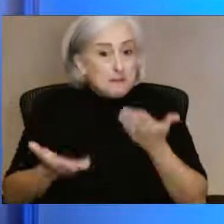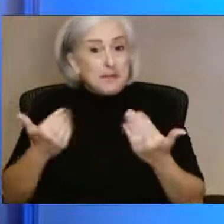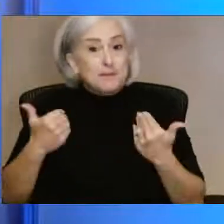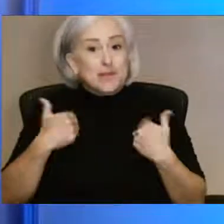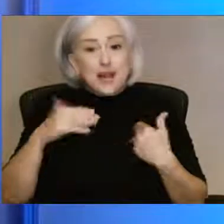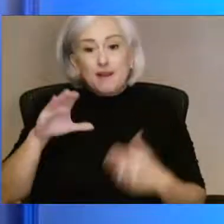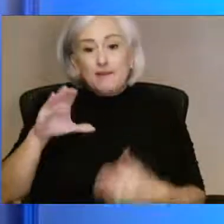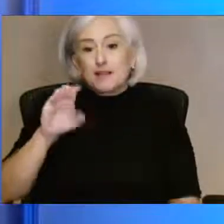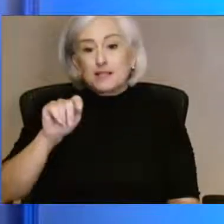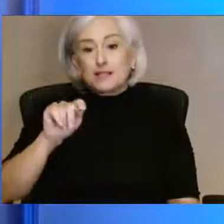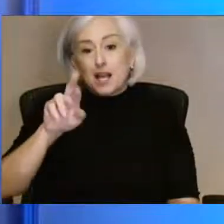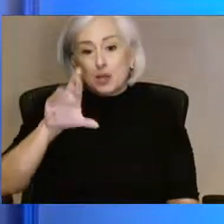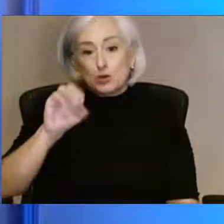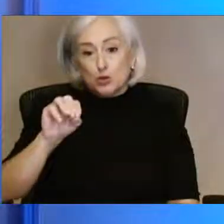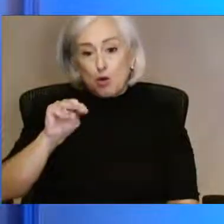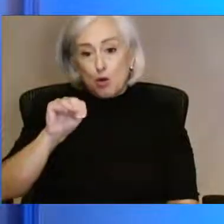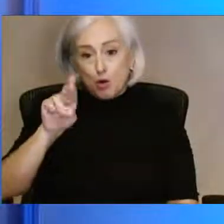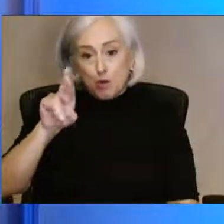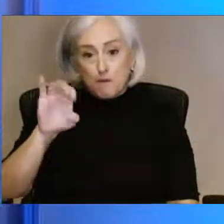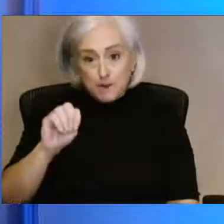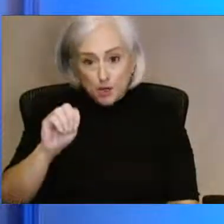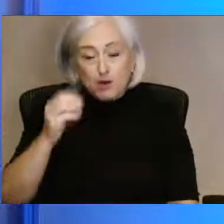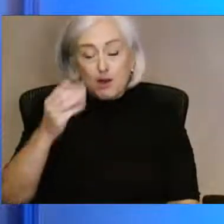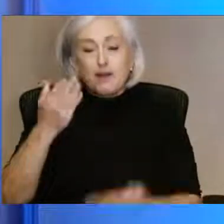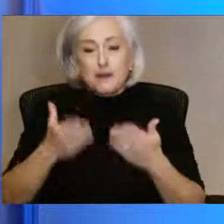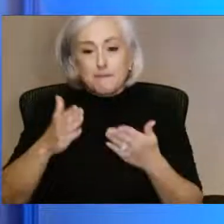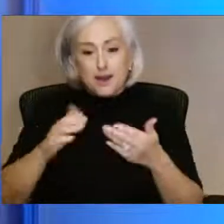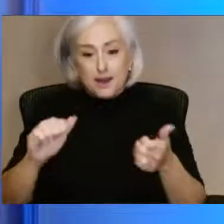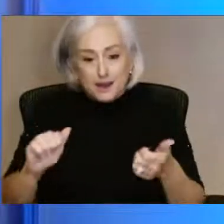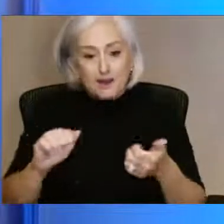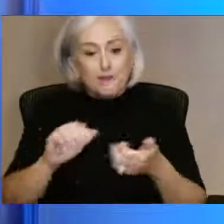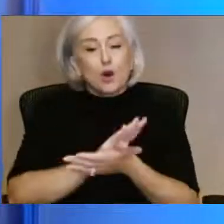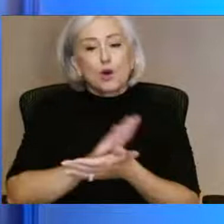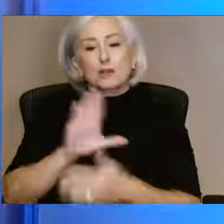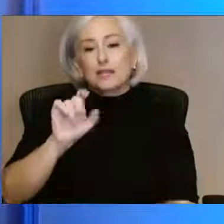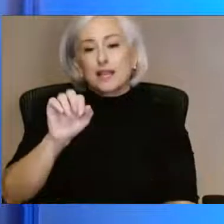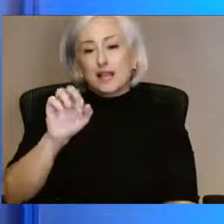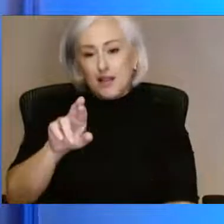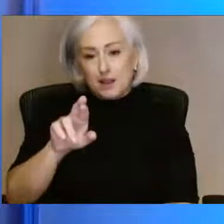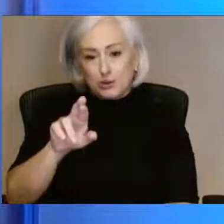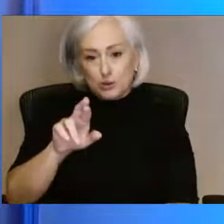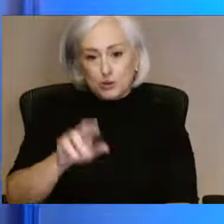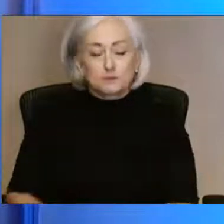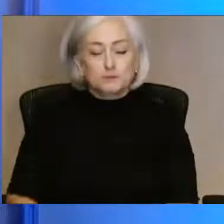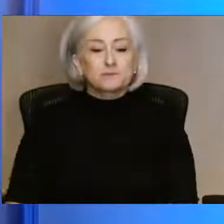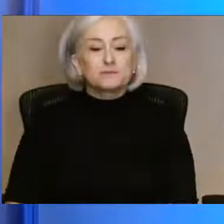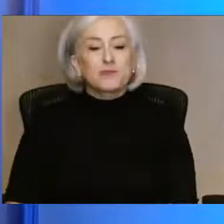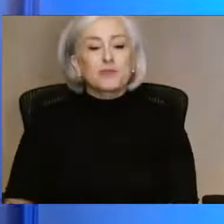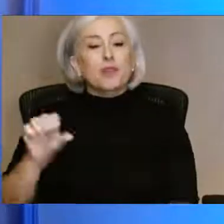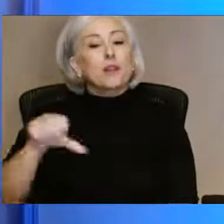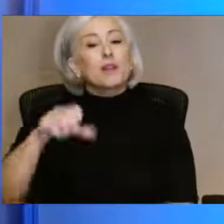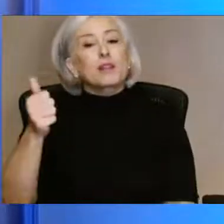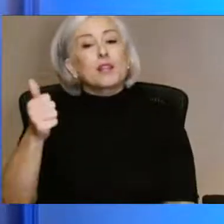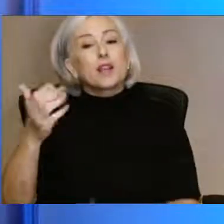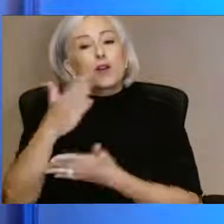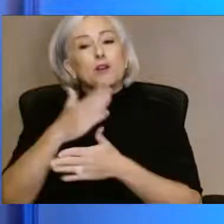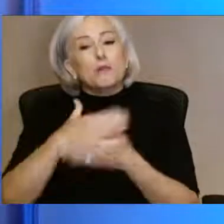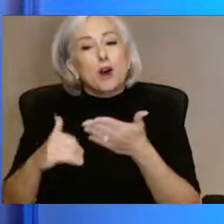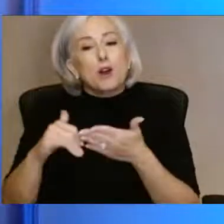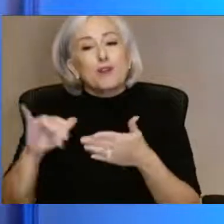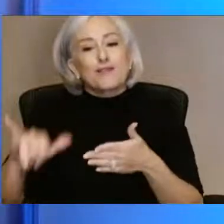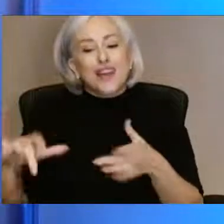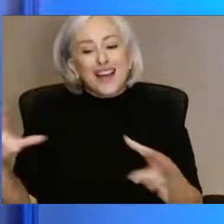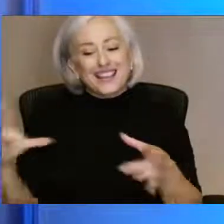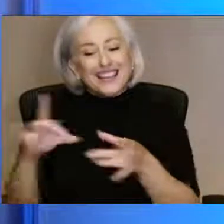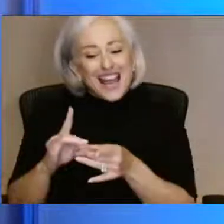her to get cancer? The other part of the personal connection was that we're both moms and we